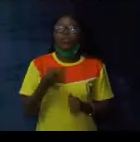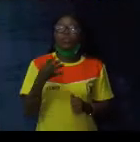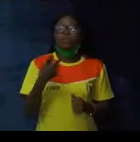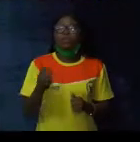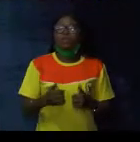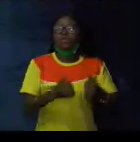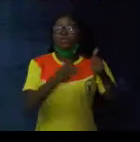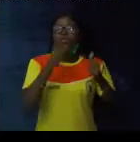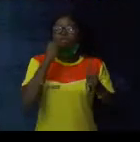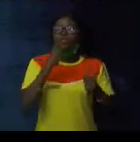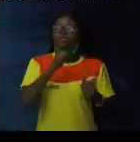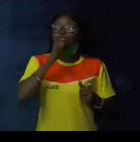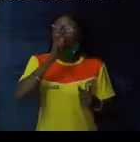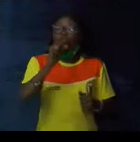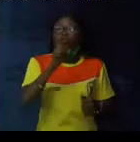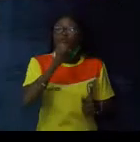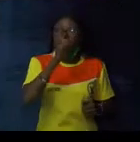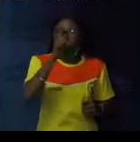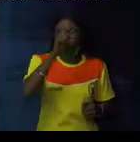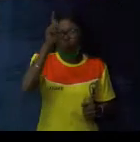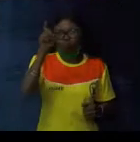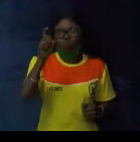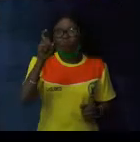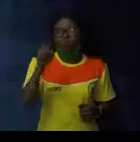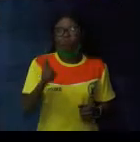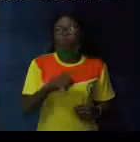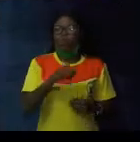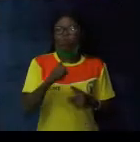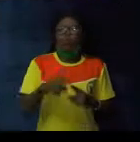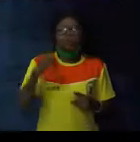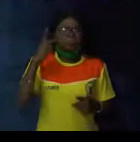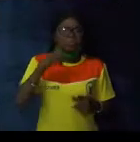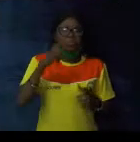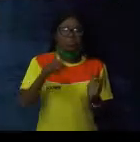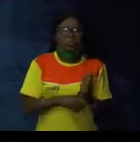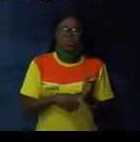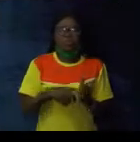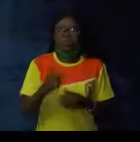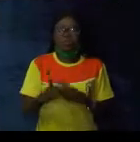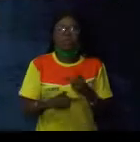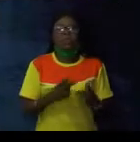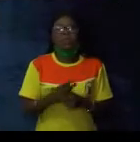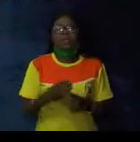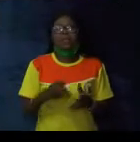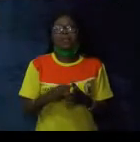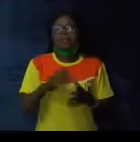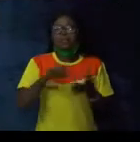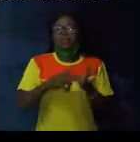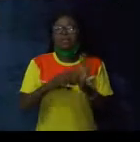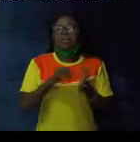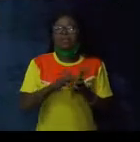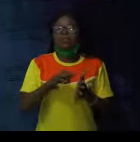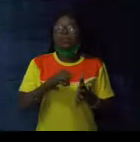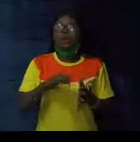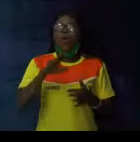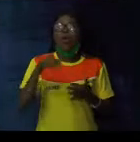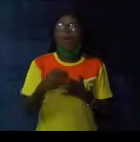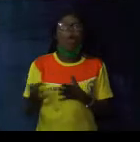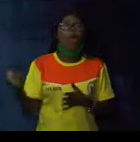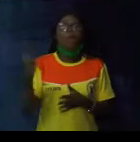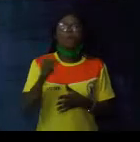this question says, which of the following is not true? And when you see questions of this type, it means that all the statements are